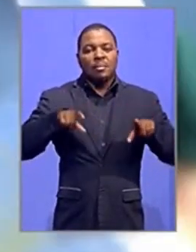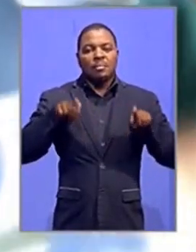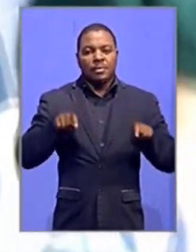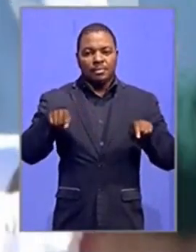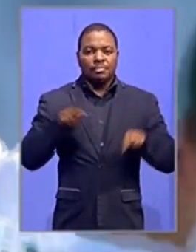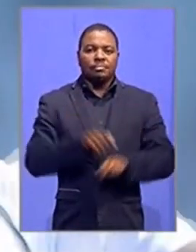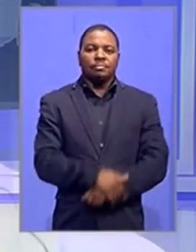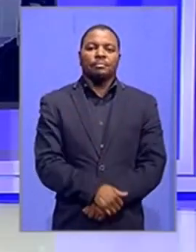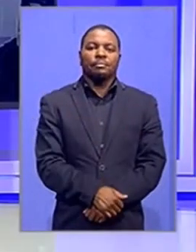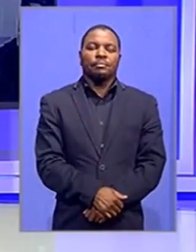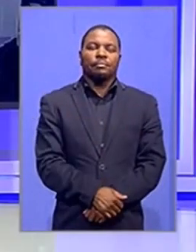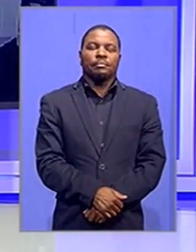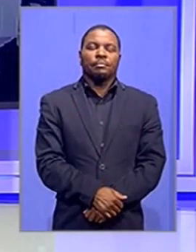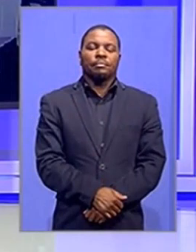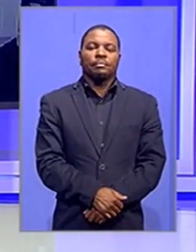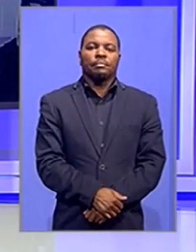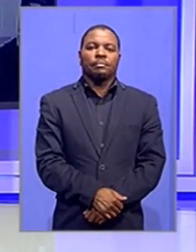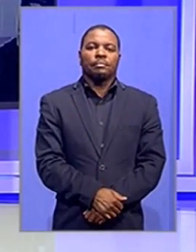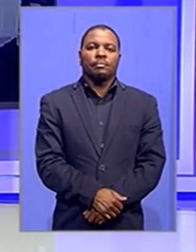Town.